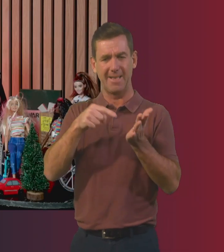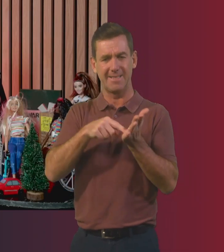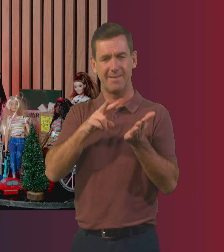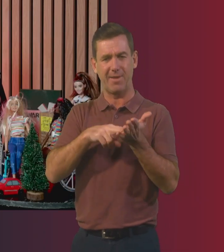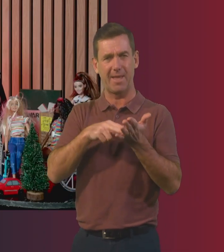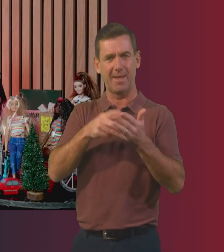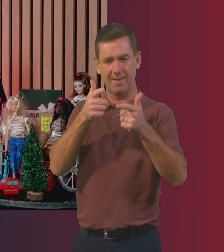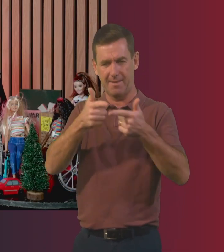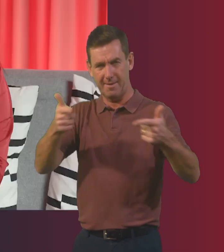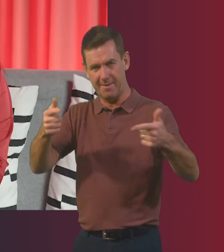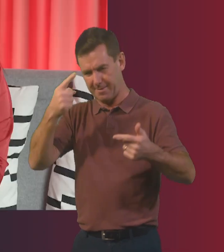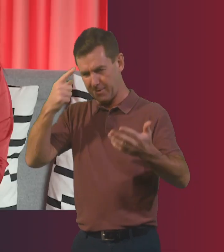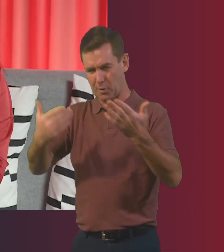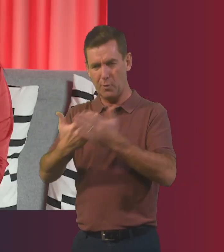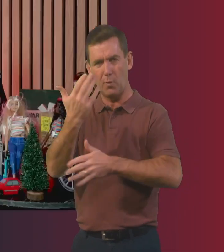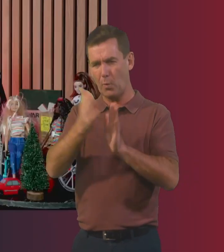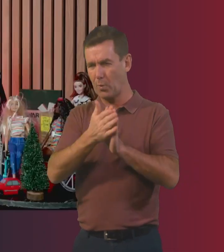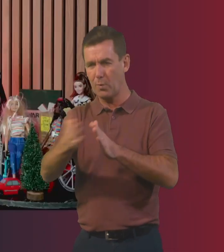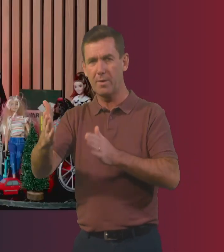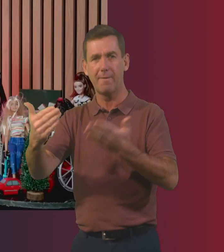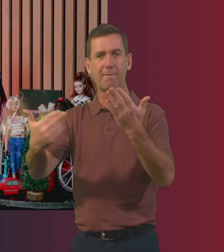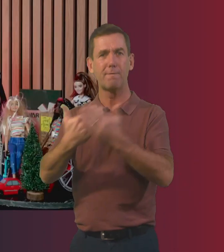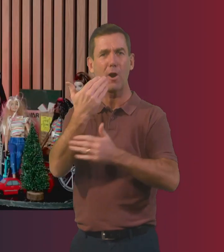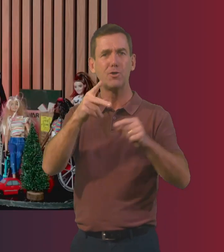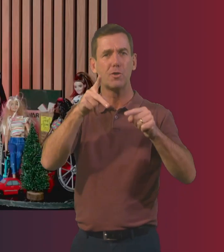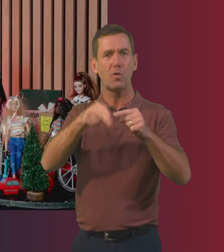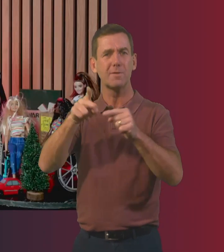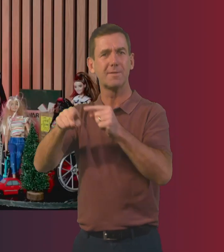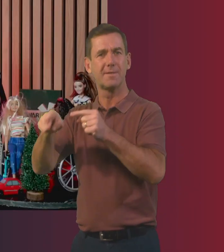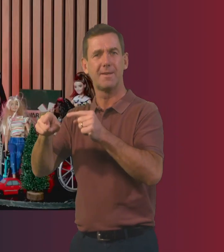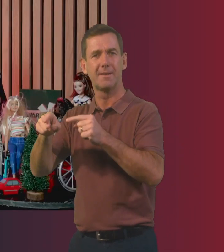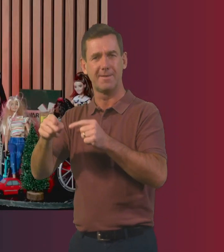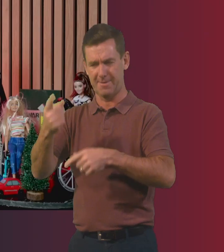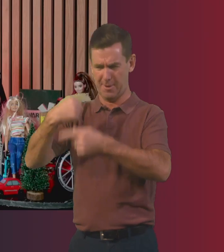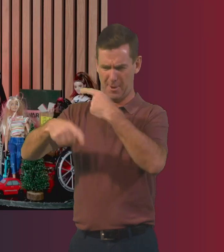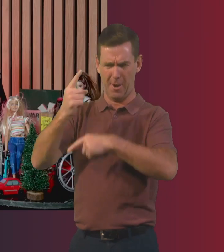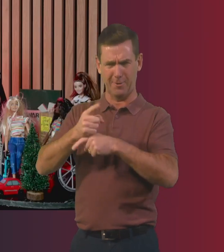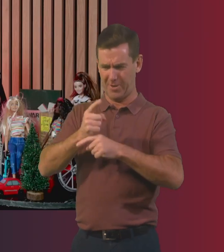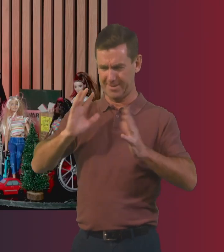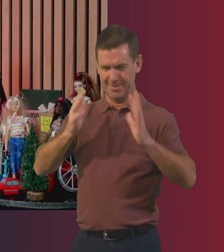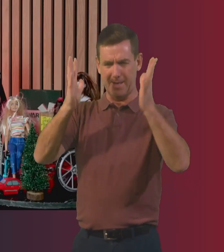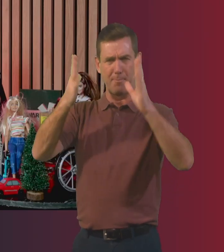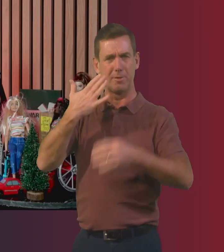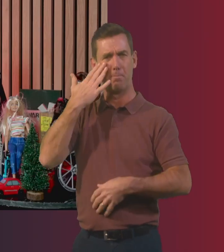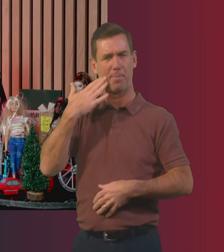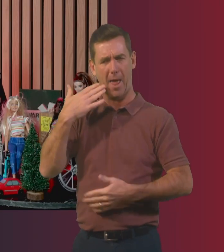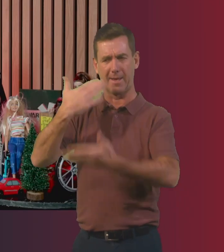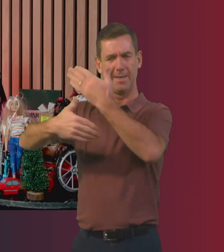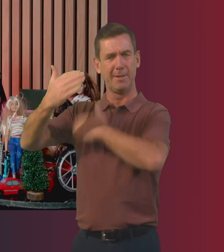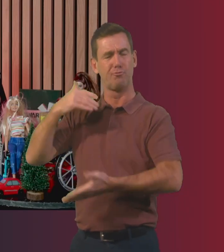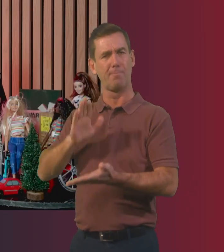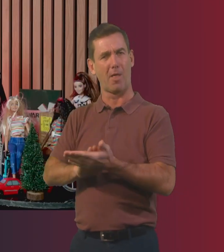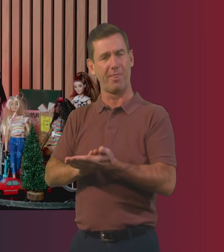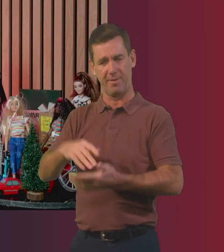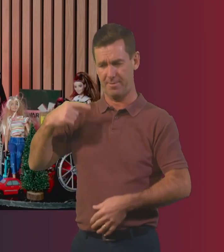for a new season of Fresh Cuts. So last year, Fresh Cuts celebrated Black History Month, and this year they are celebrating